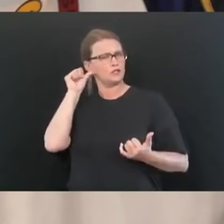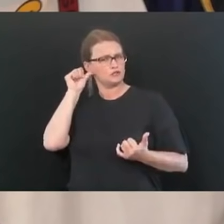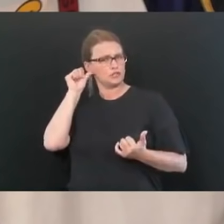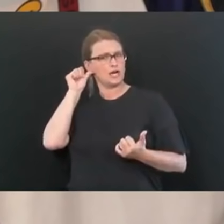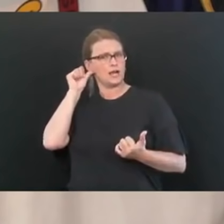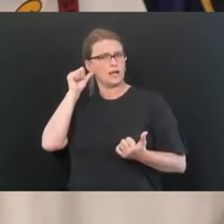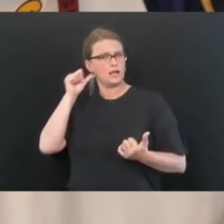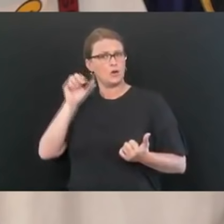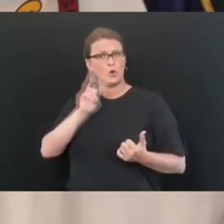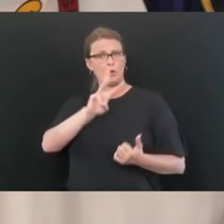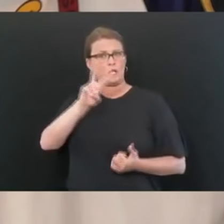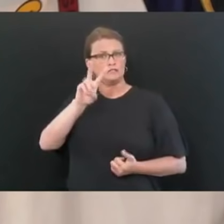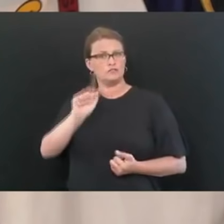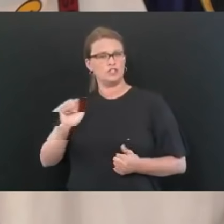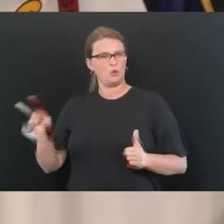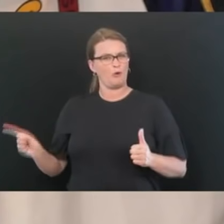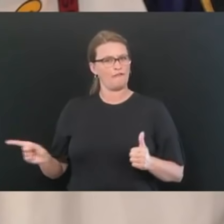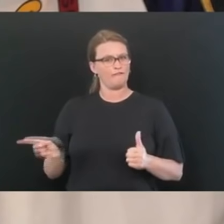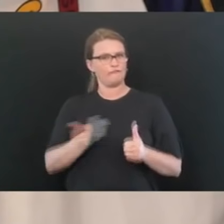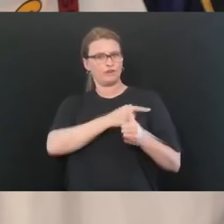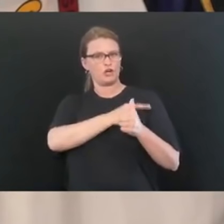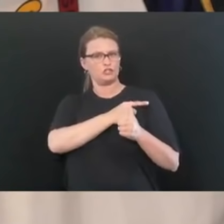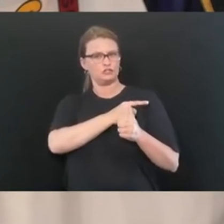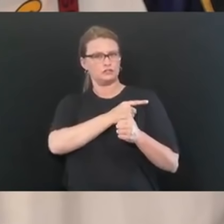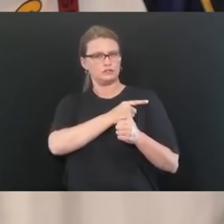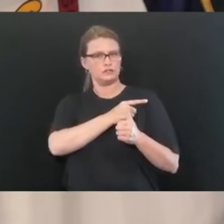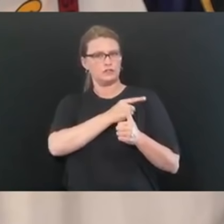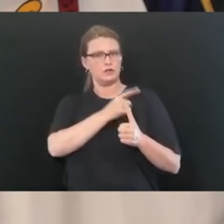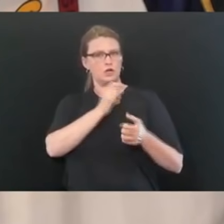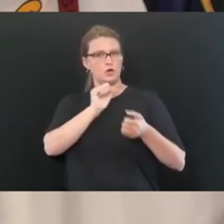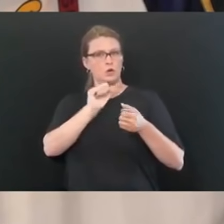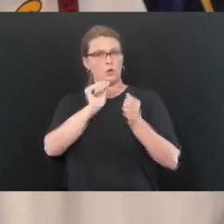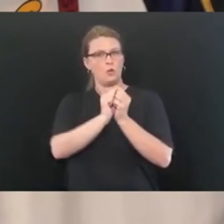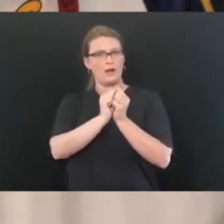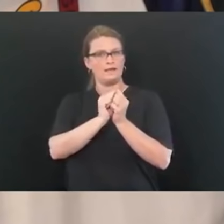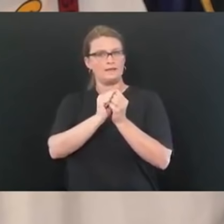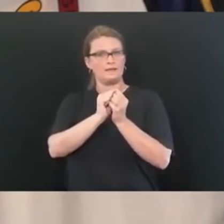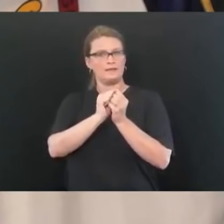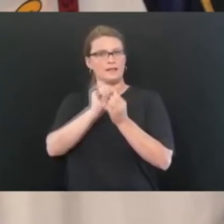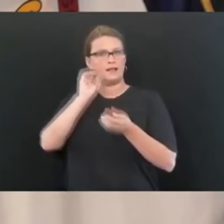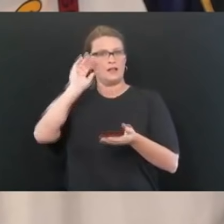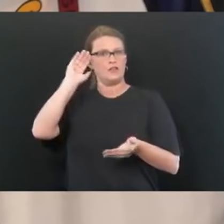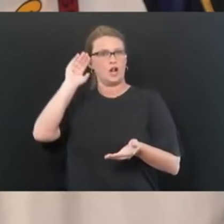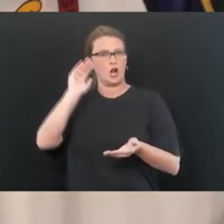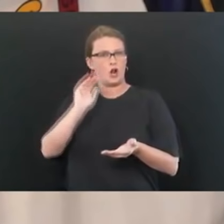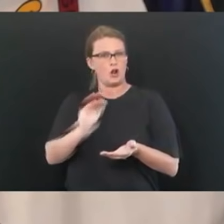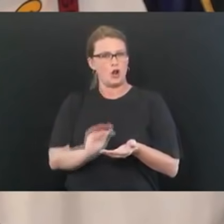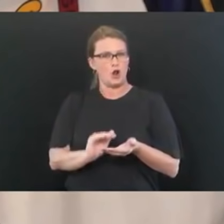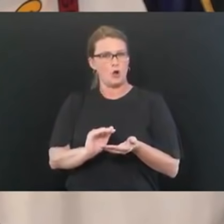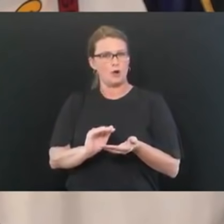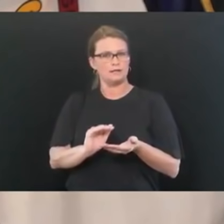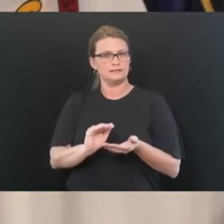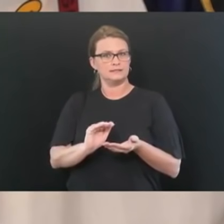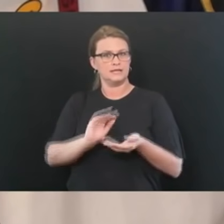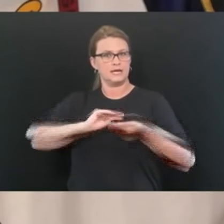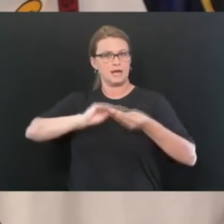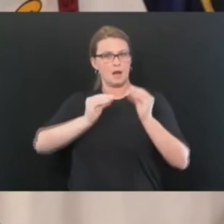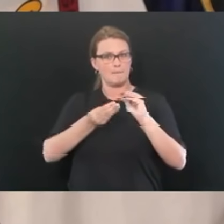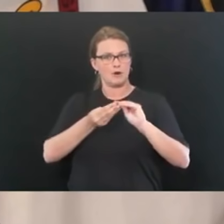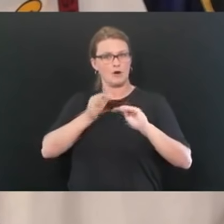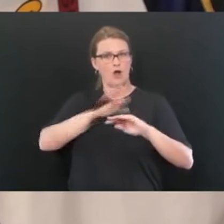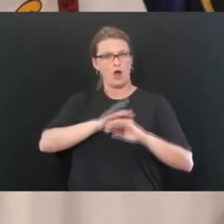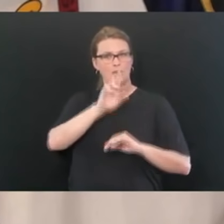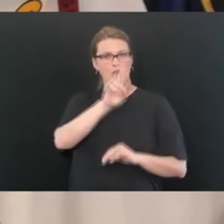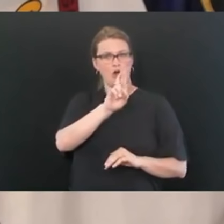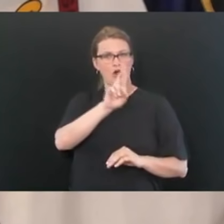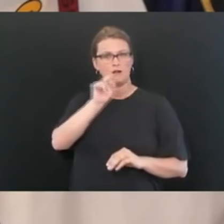the first in the nation with the lowest rate on the R naught, category